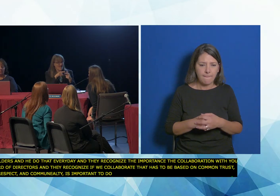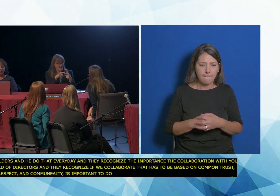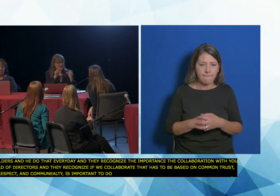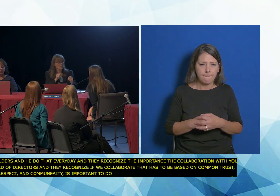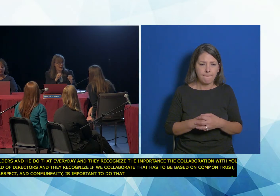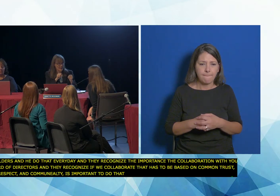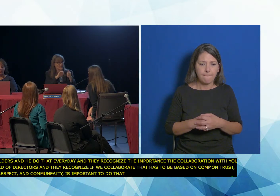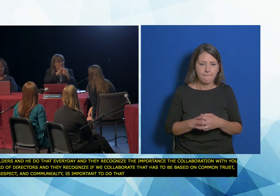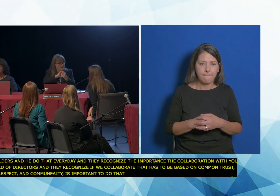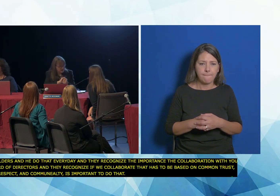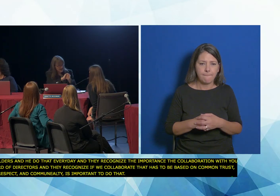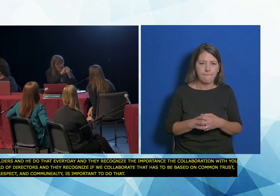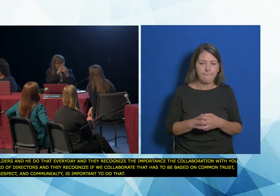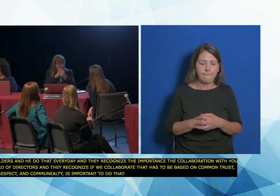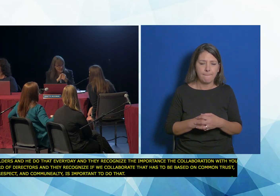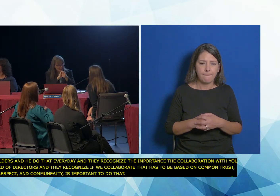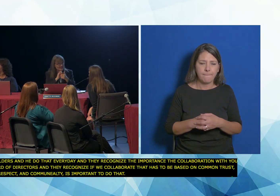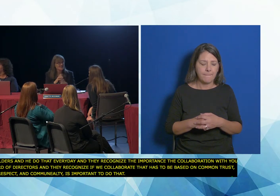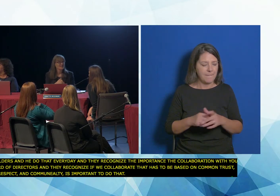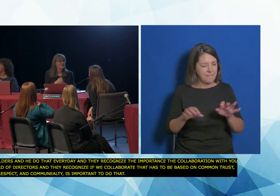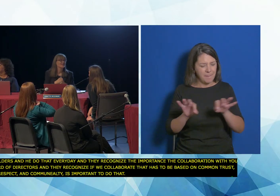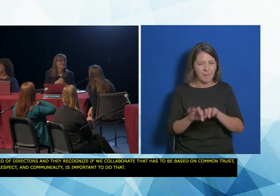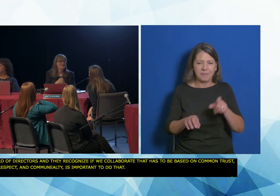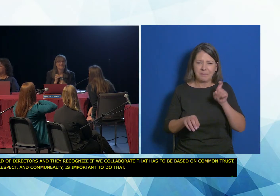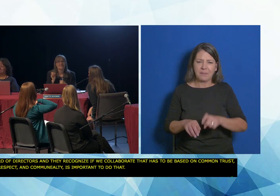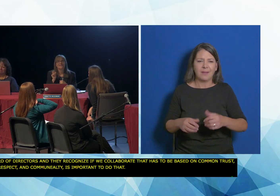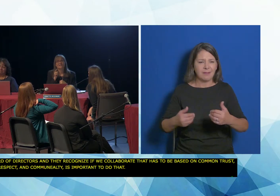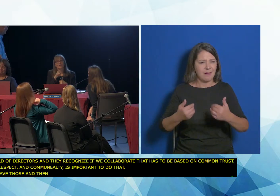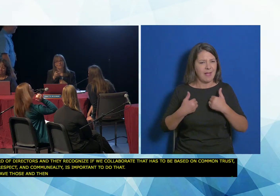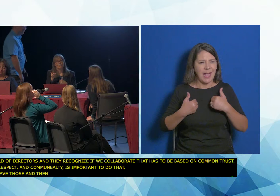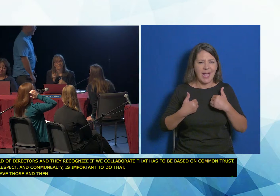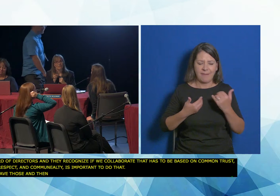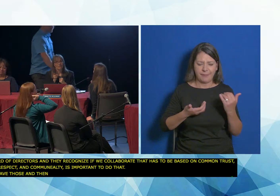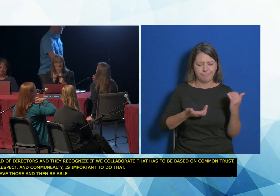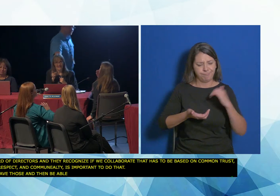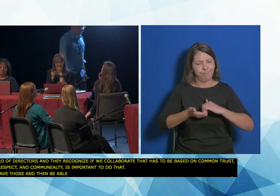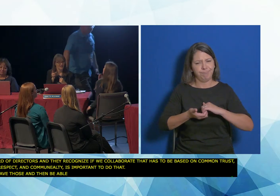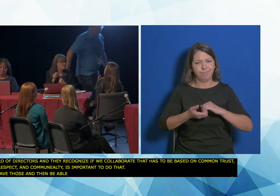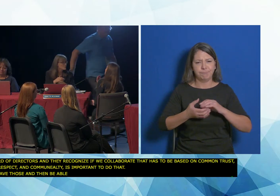to have those, and then be able to collaborate.